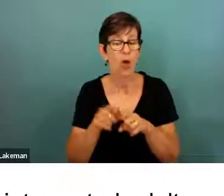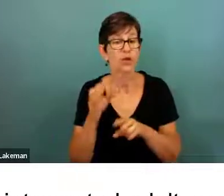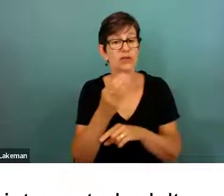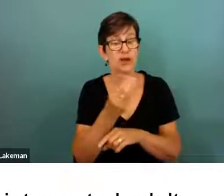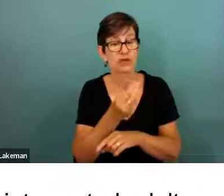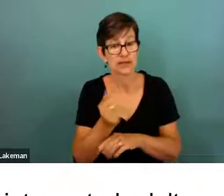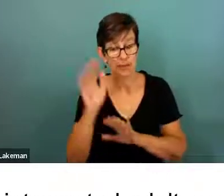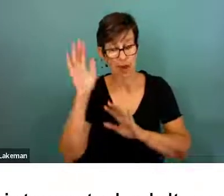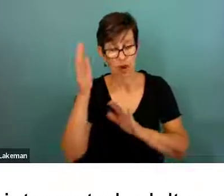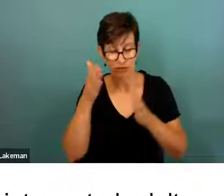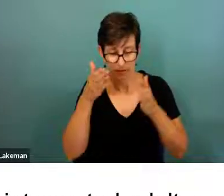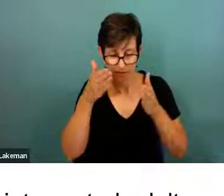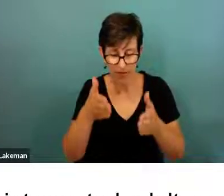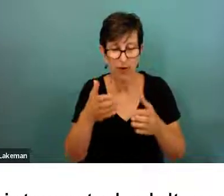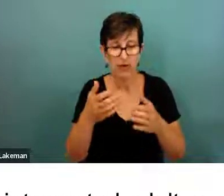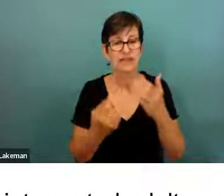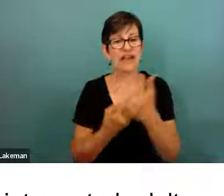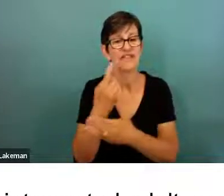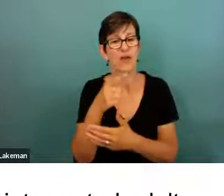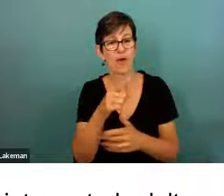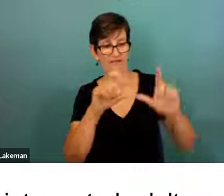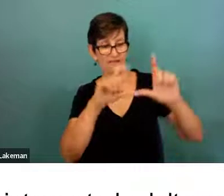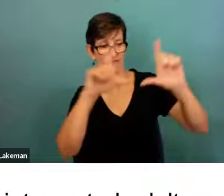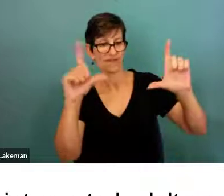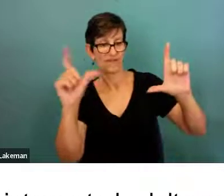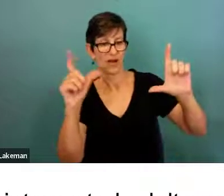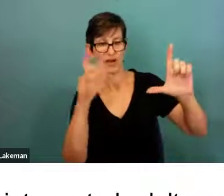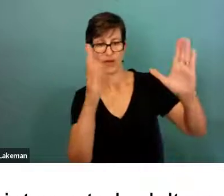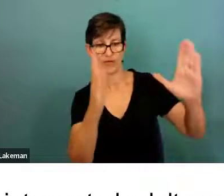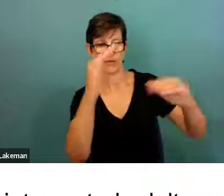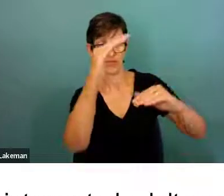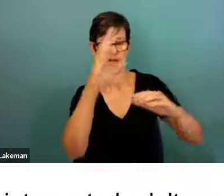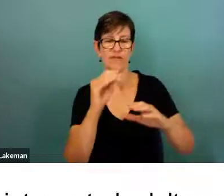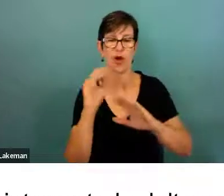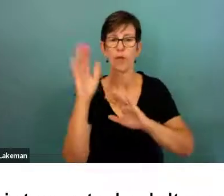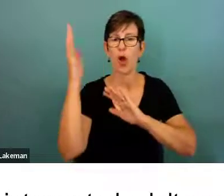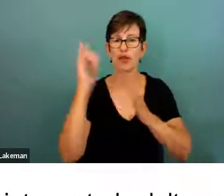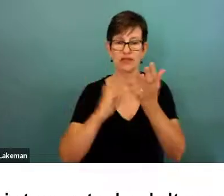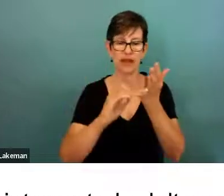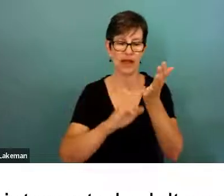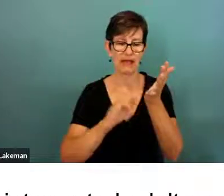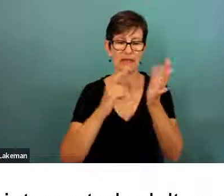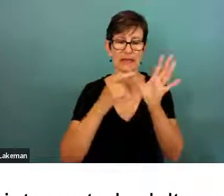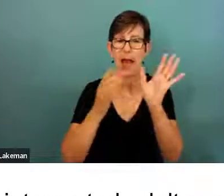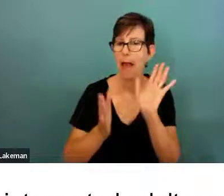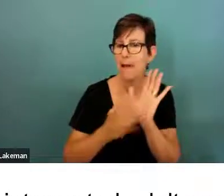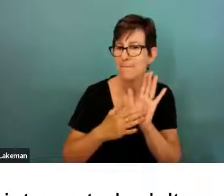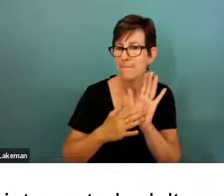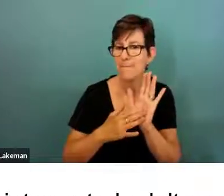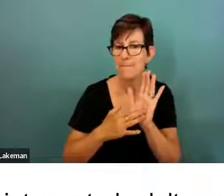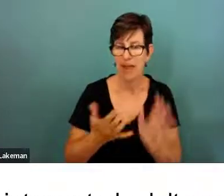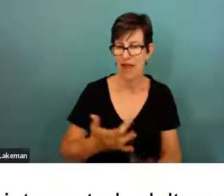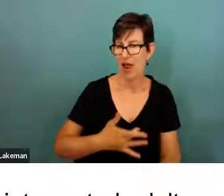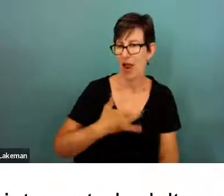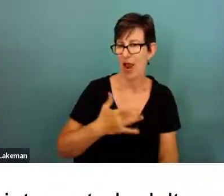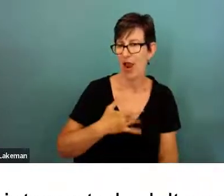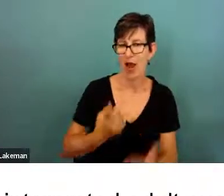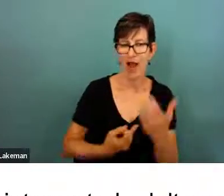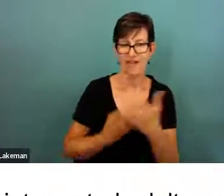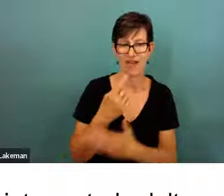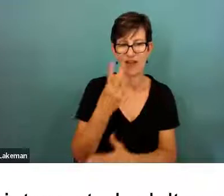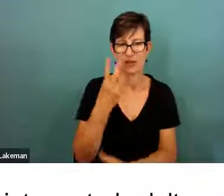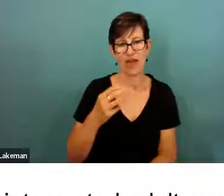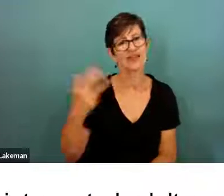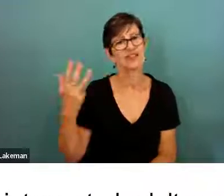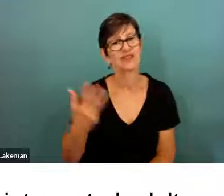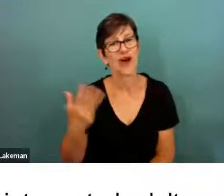focused event. This is a photograph from our Auslan Slam, which we had as a live event in 2019. Kate